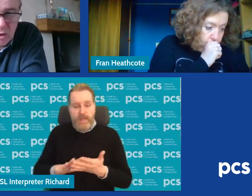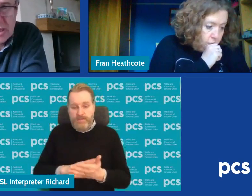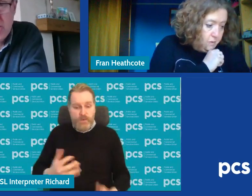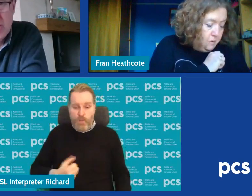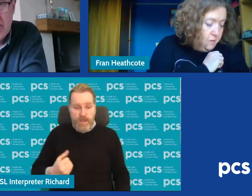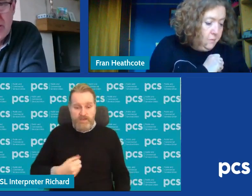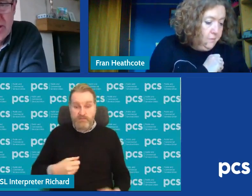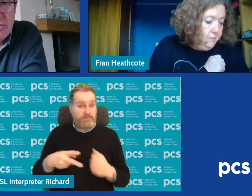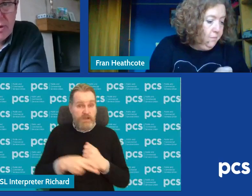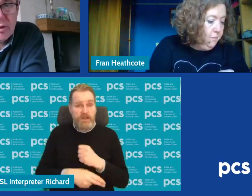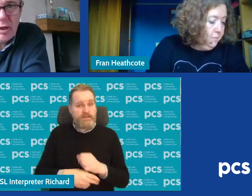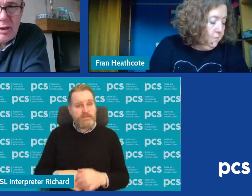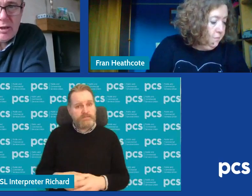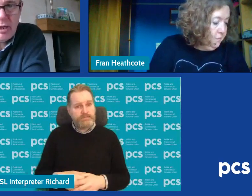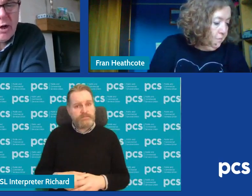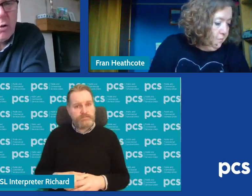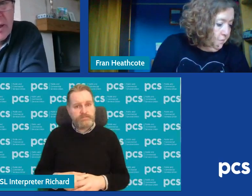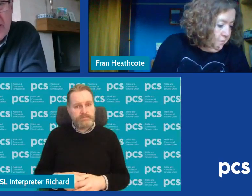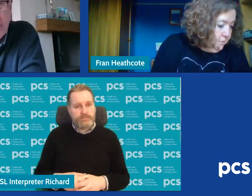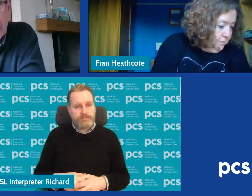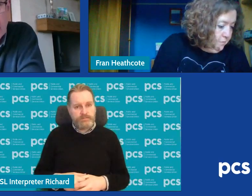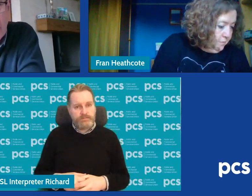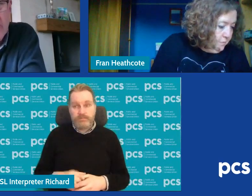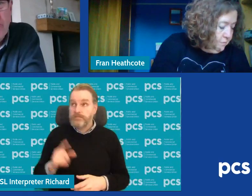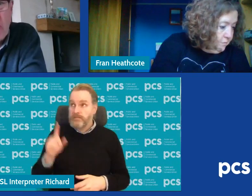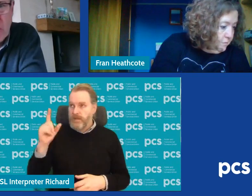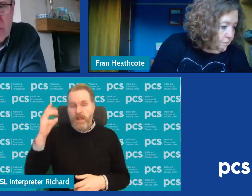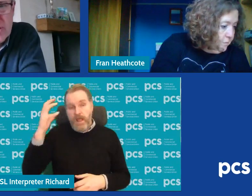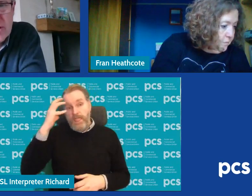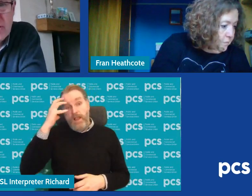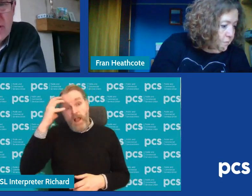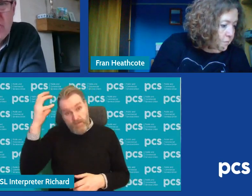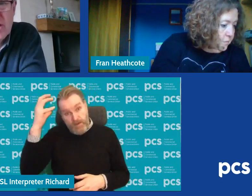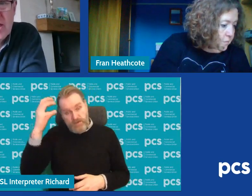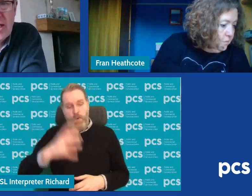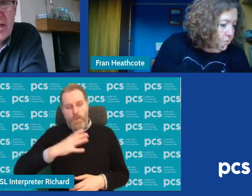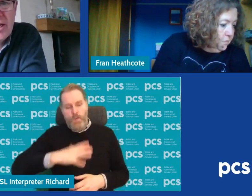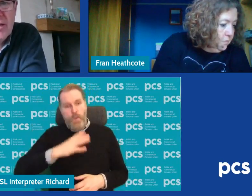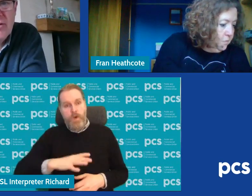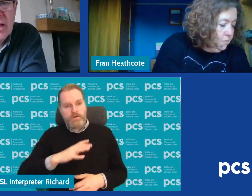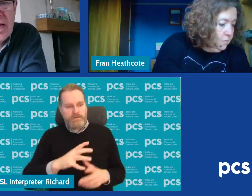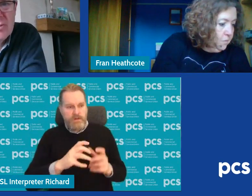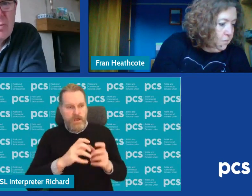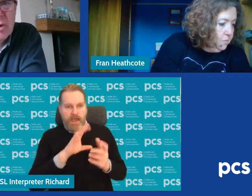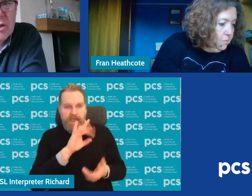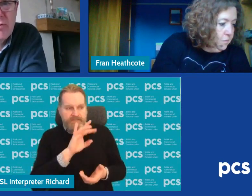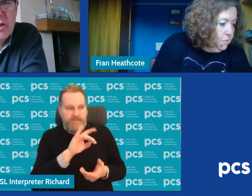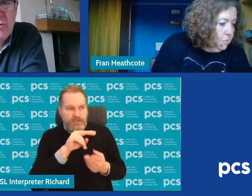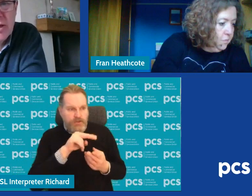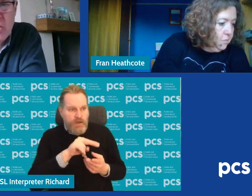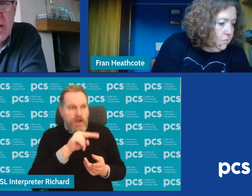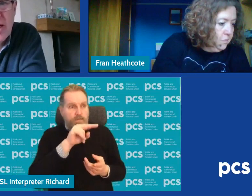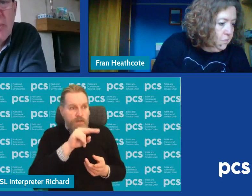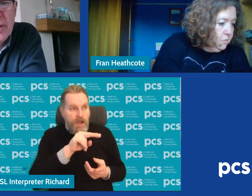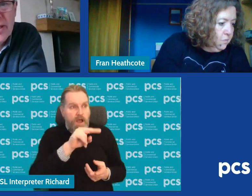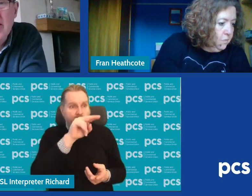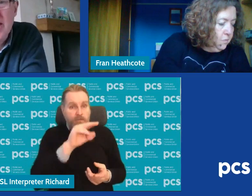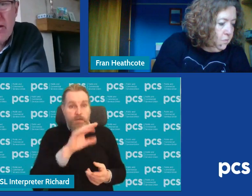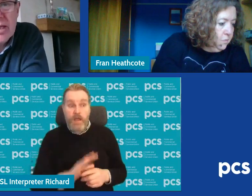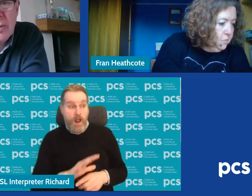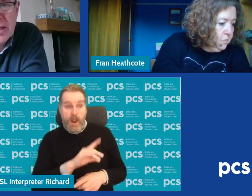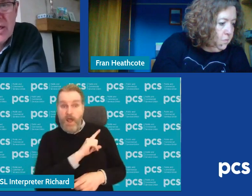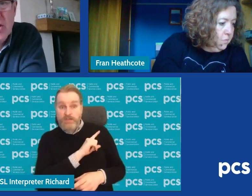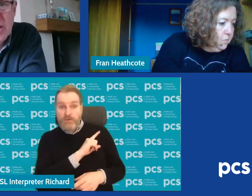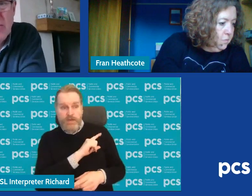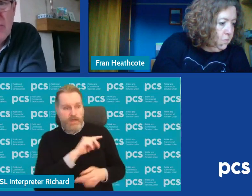and as the questioner said, the government is really hoping the inflation rate falls. Interestingly, the last published inflation figures went up against